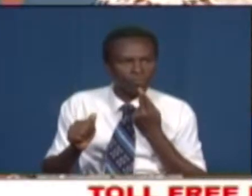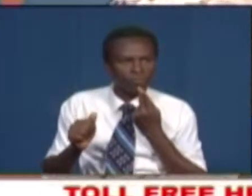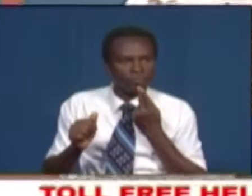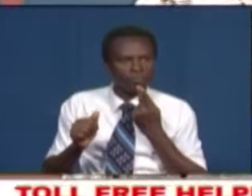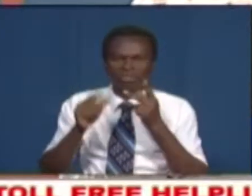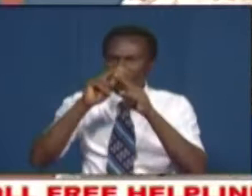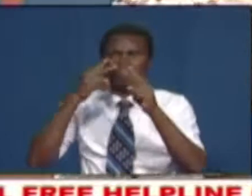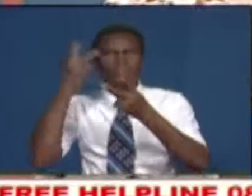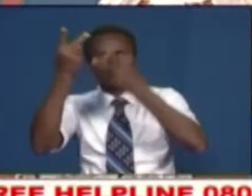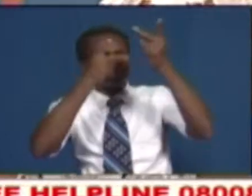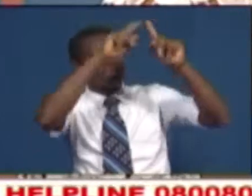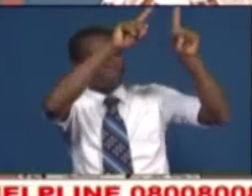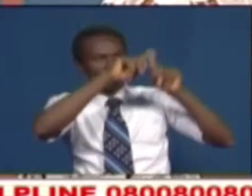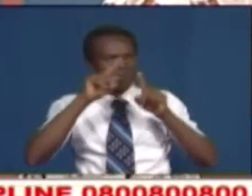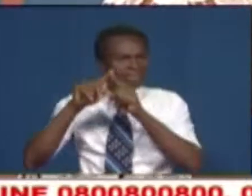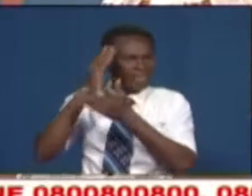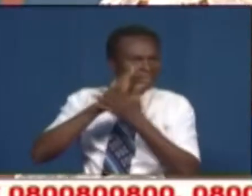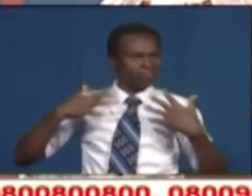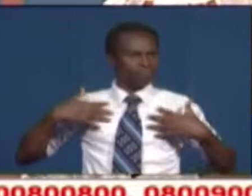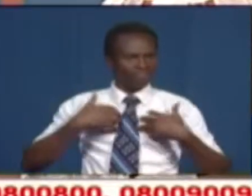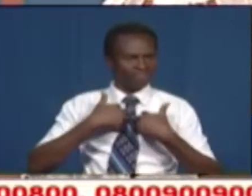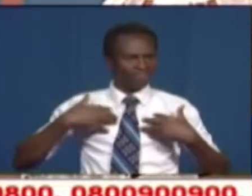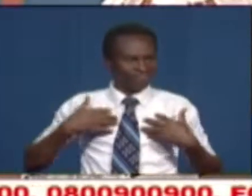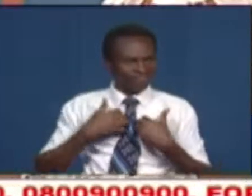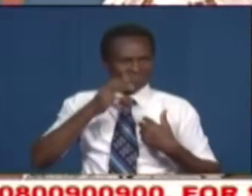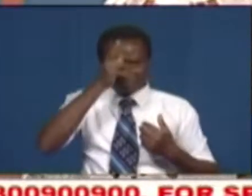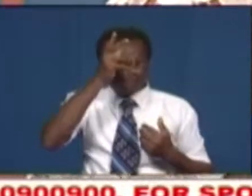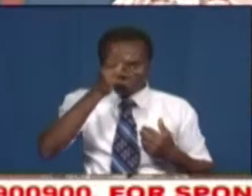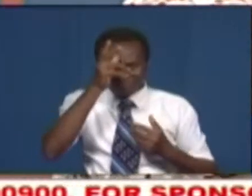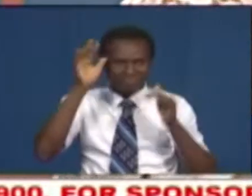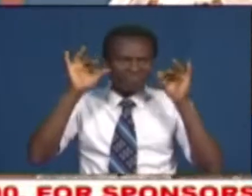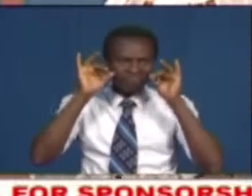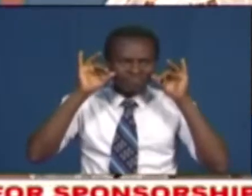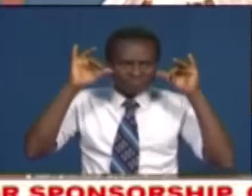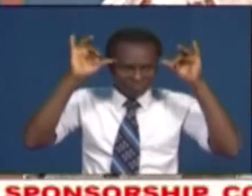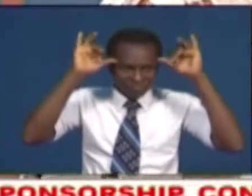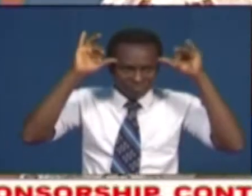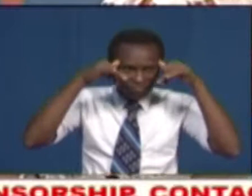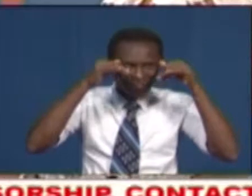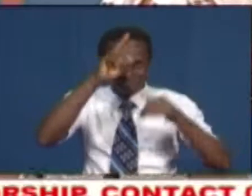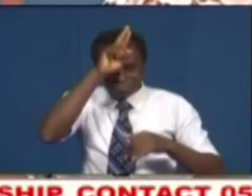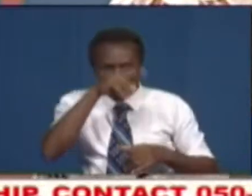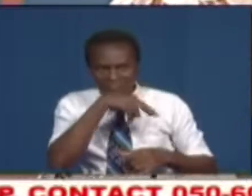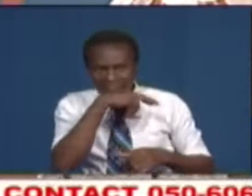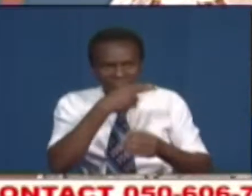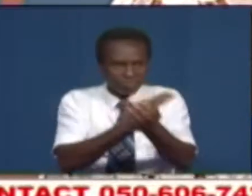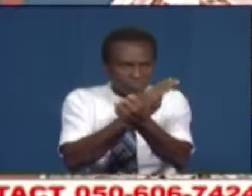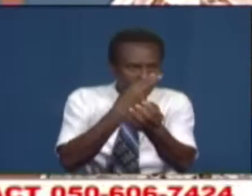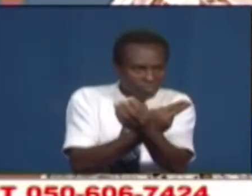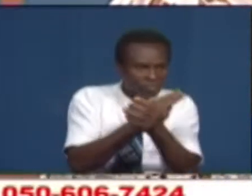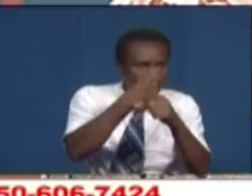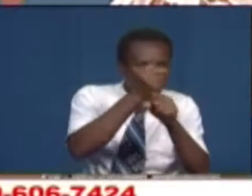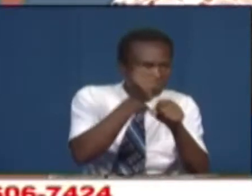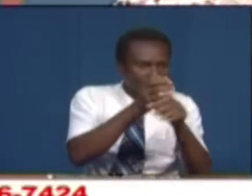areas, crops, animal husbandry, and then aquaculture. And you see them in their wilting boots with their t-shirts, and they are preaching a